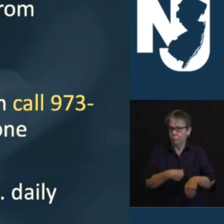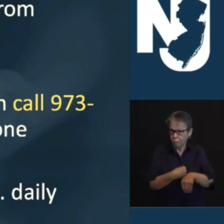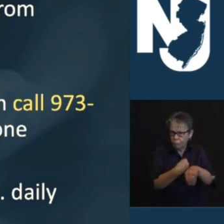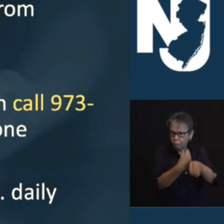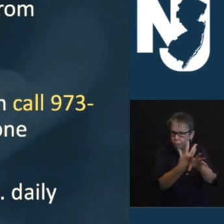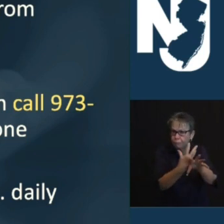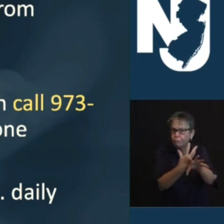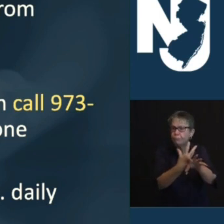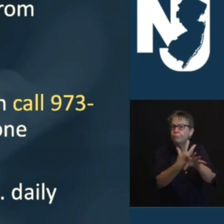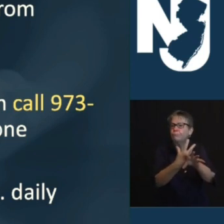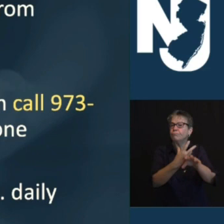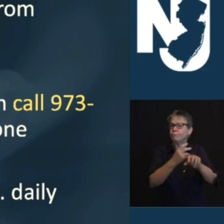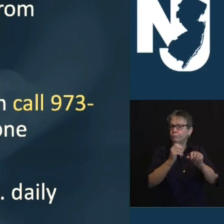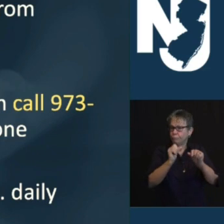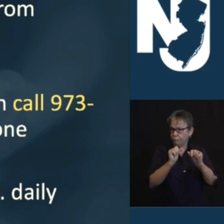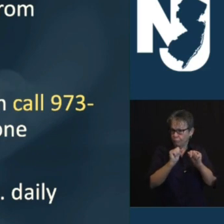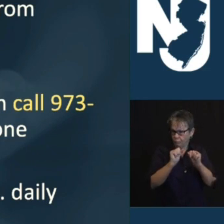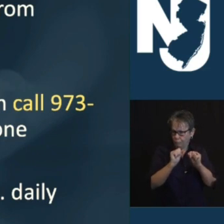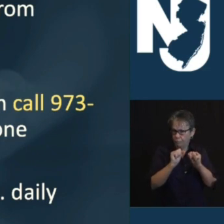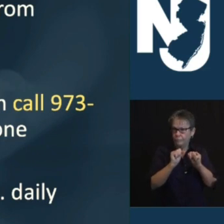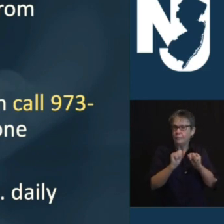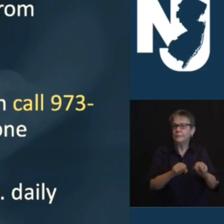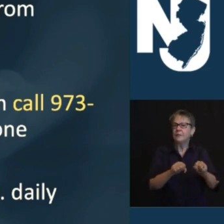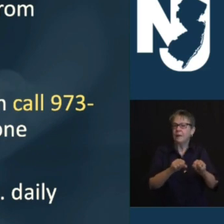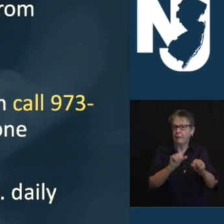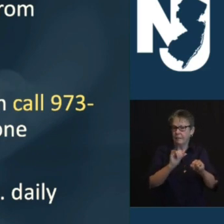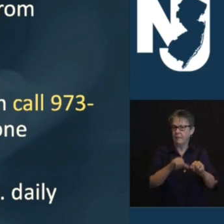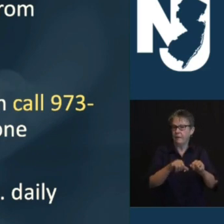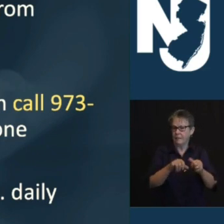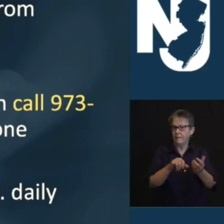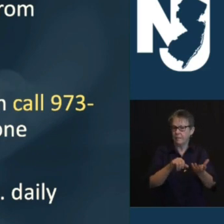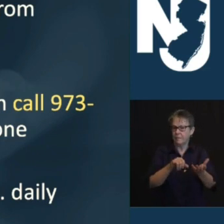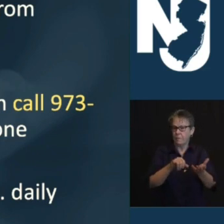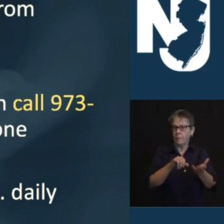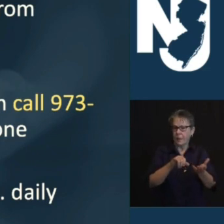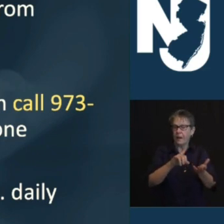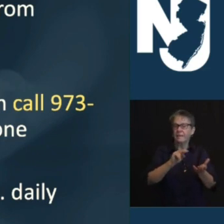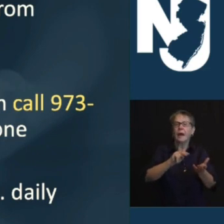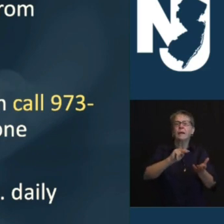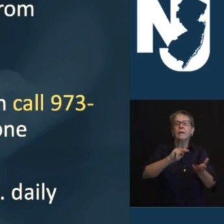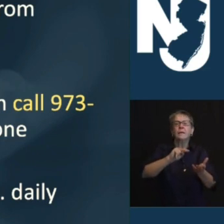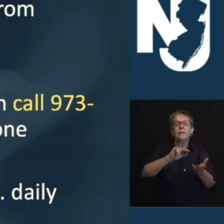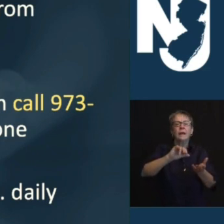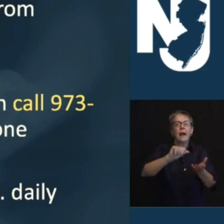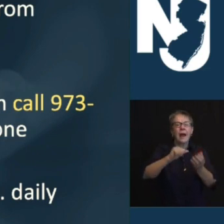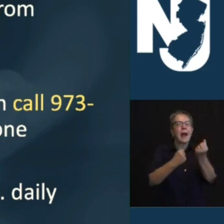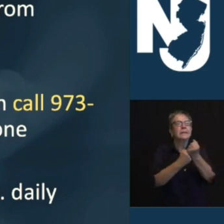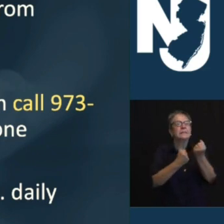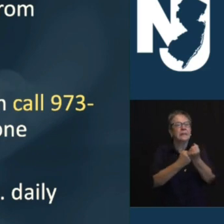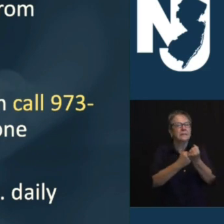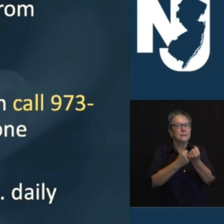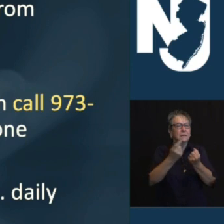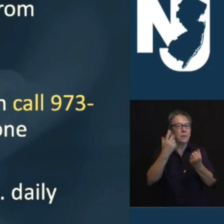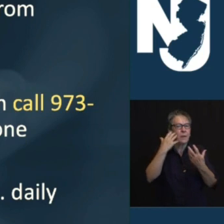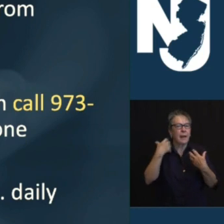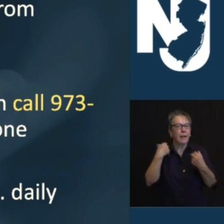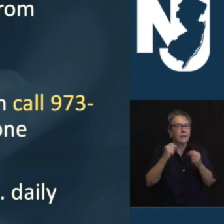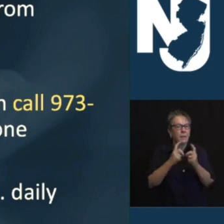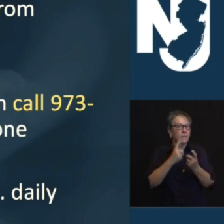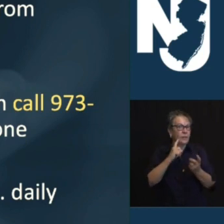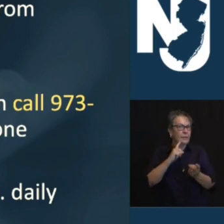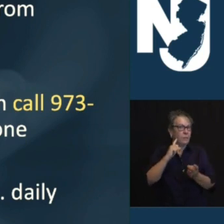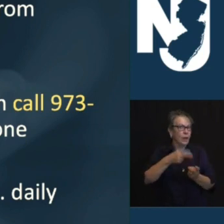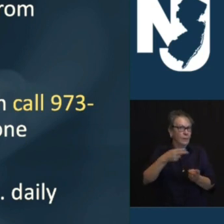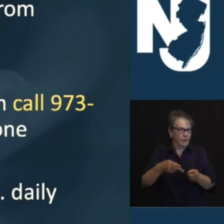in fact, this morning, Judy, checking in with him, which is offering assistance in American Sign Language to people dealing with anxiety